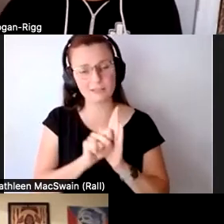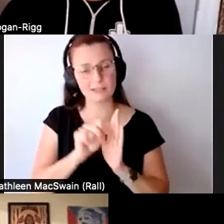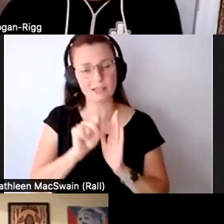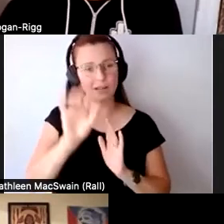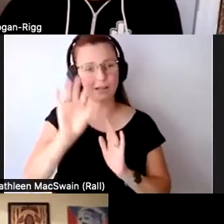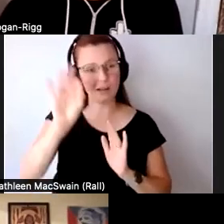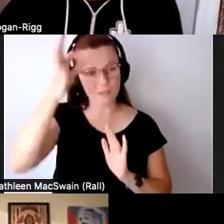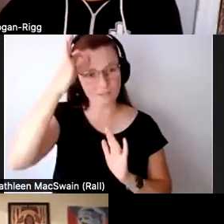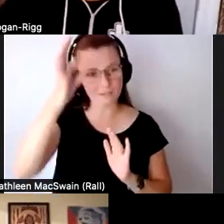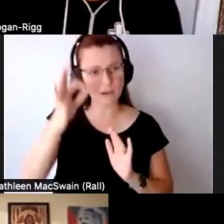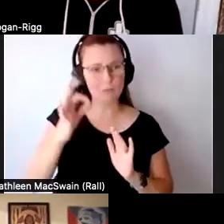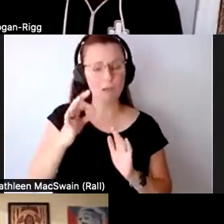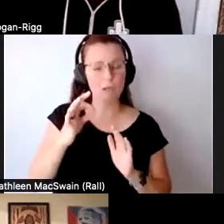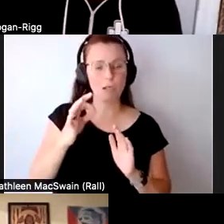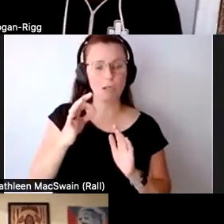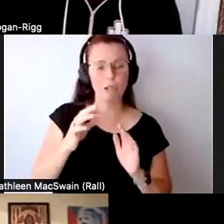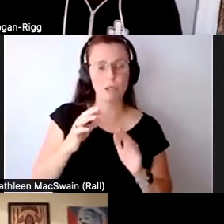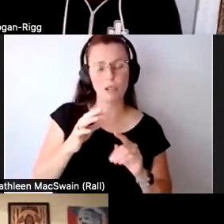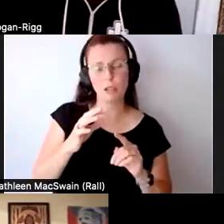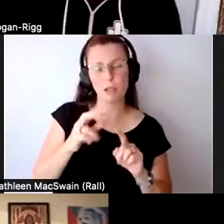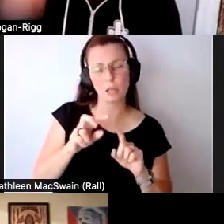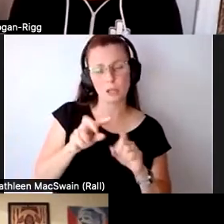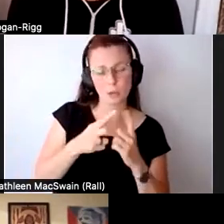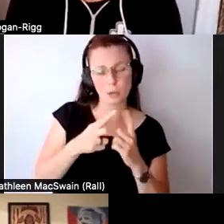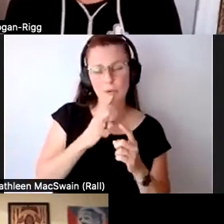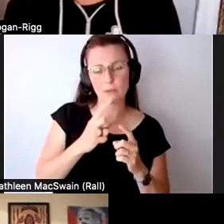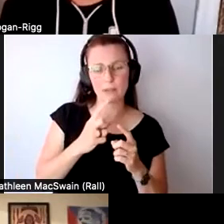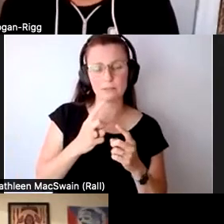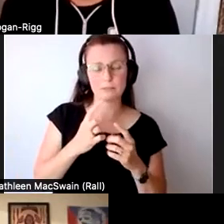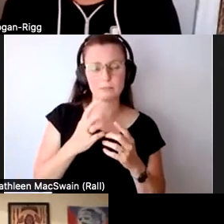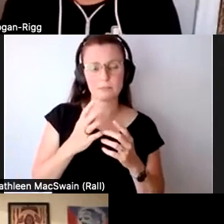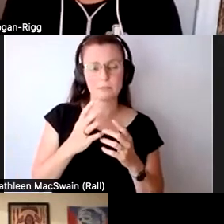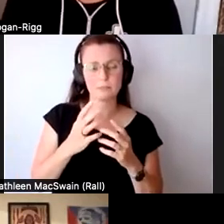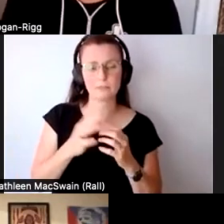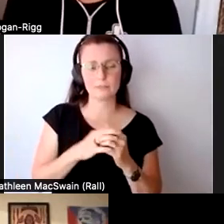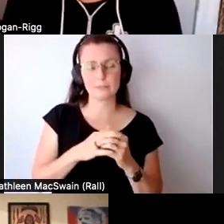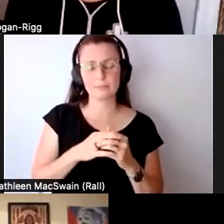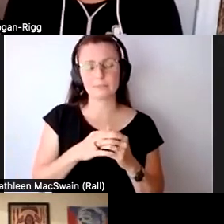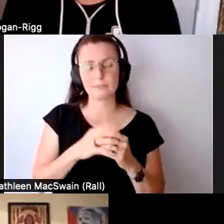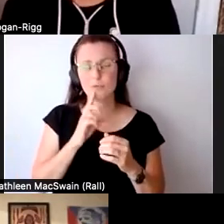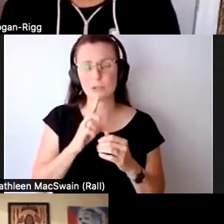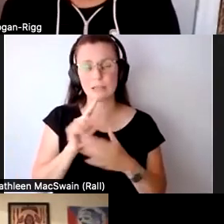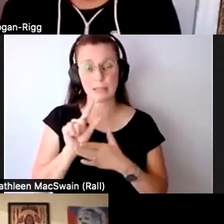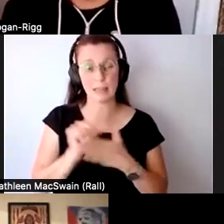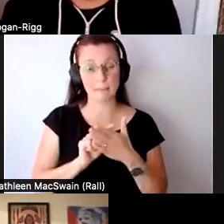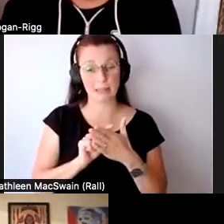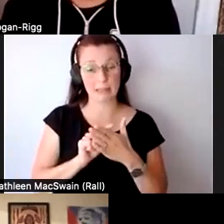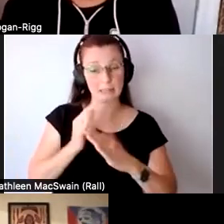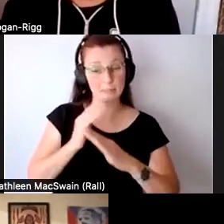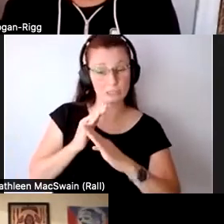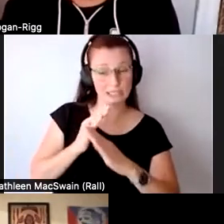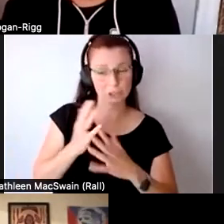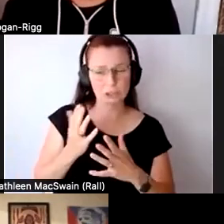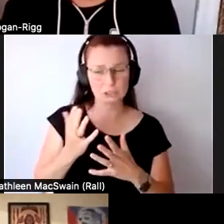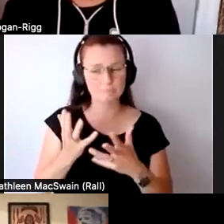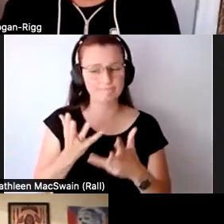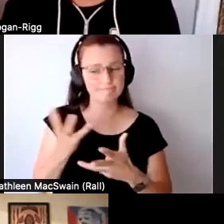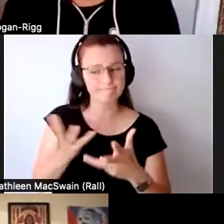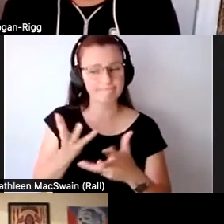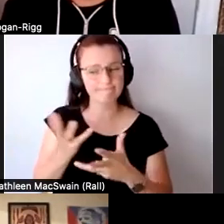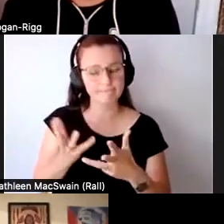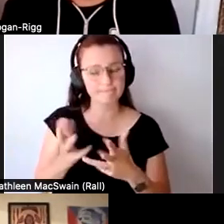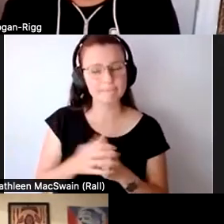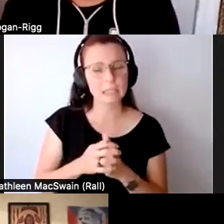these sites? What sort of liability protection could sites offer? And what has been the response from